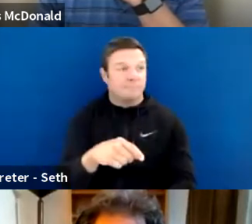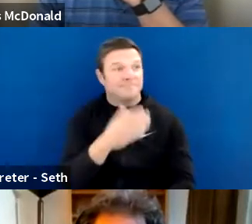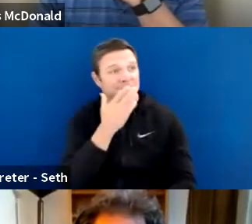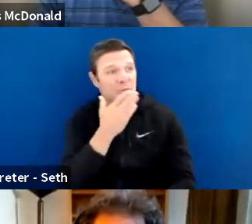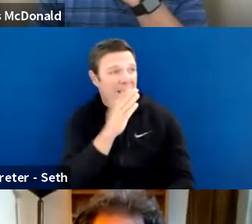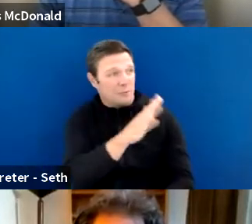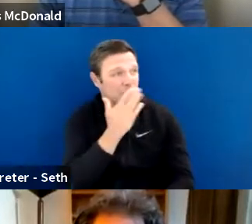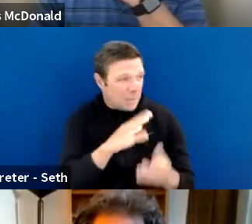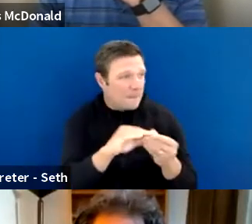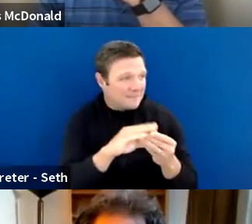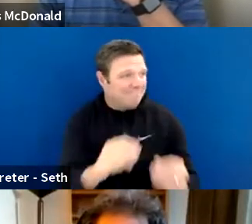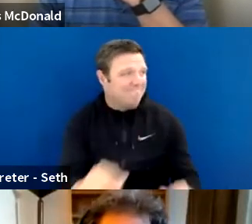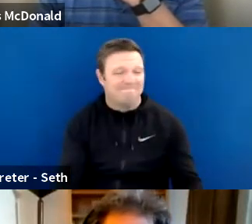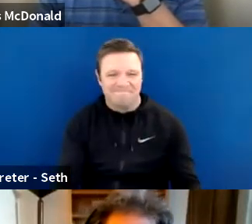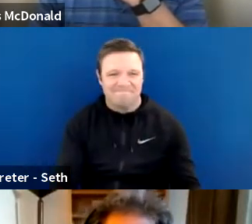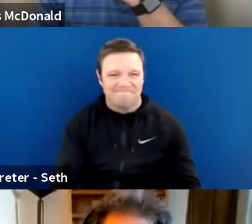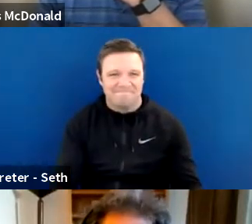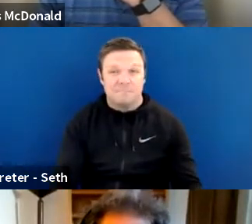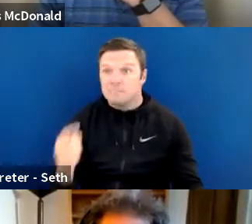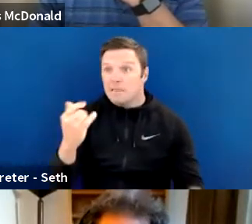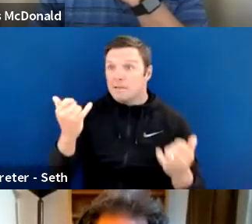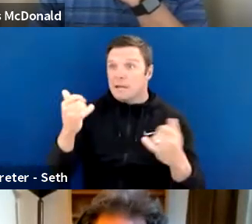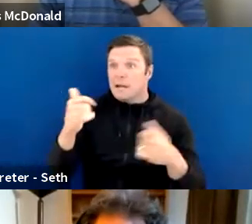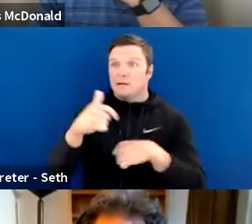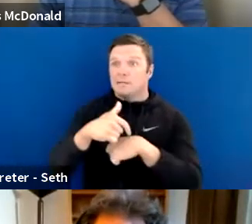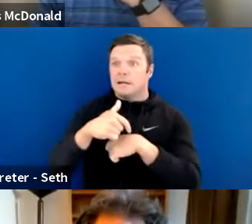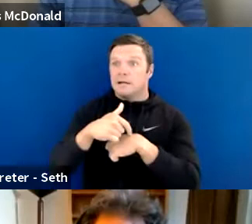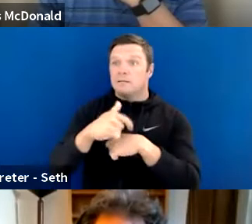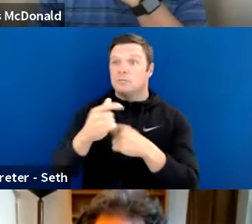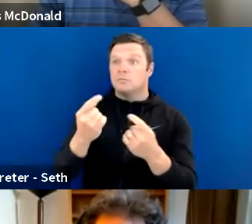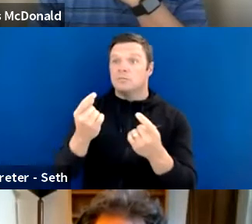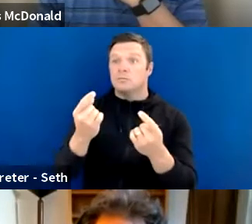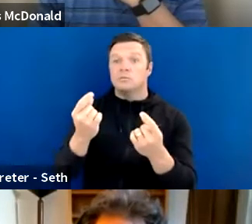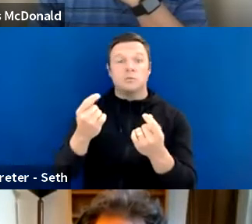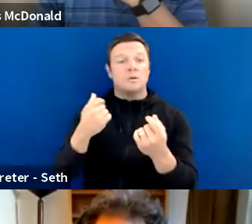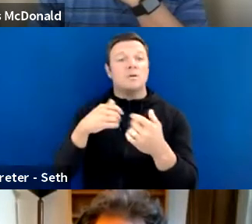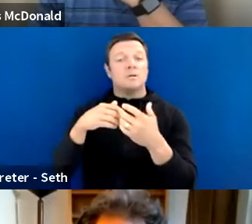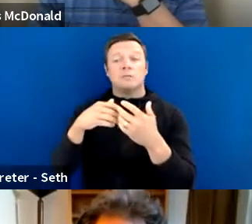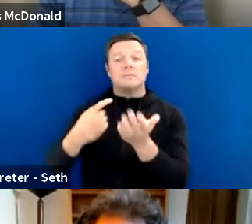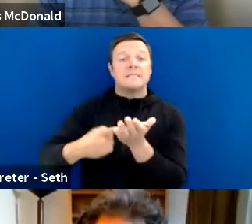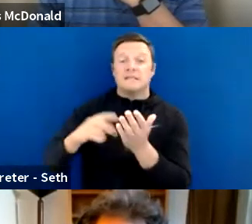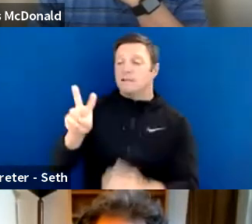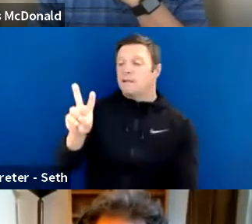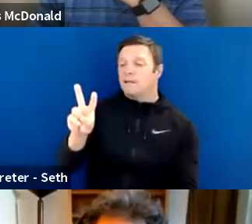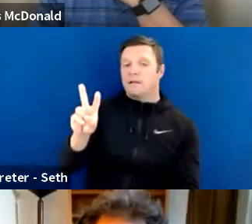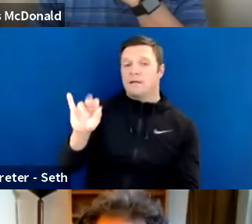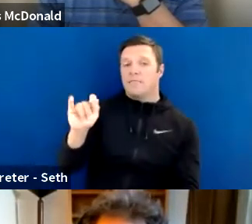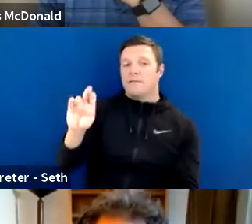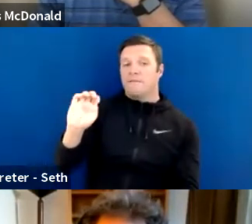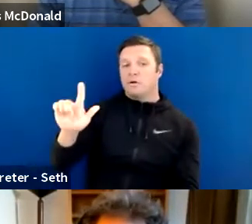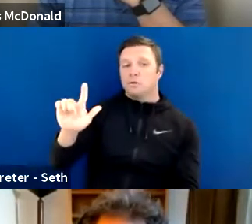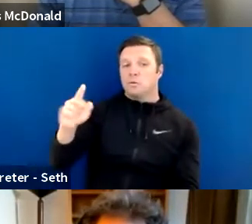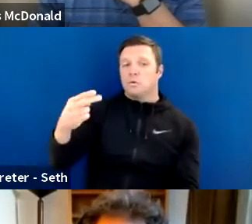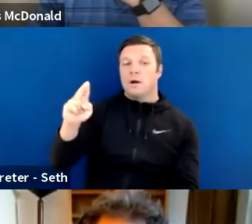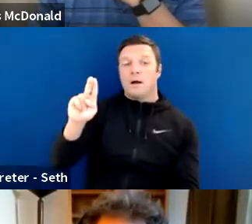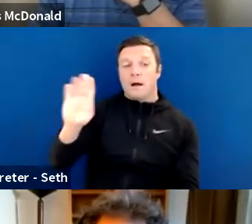comment. I think it's a good time then to go into the virtual hub for faculty. Sue, are you ready to